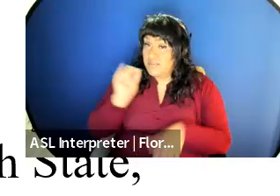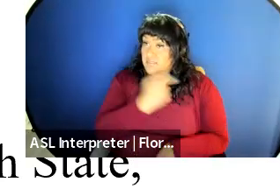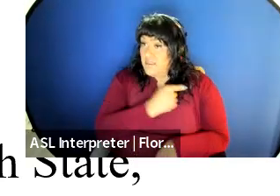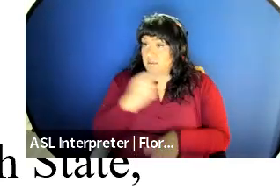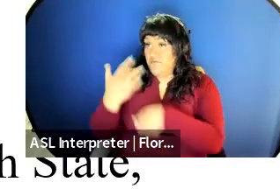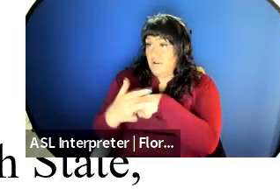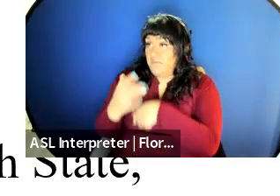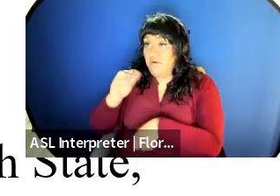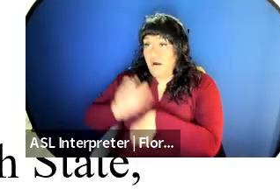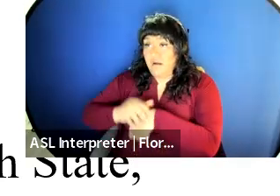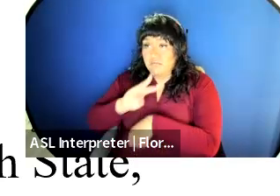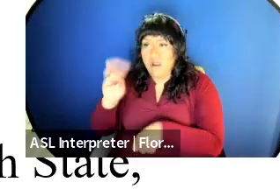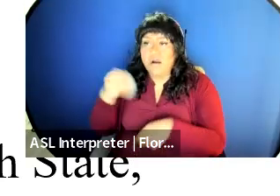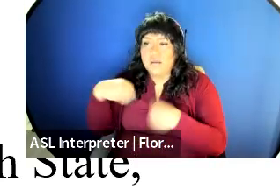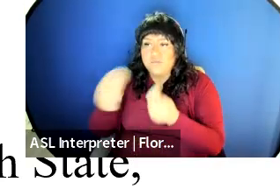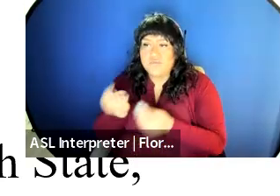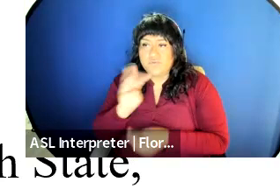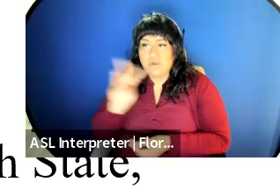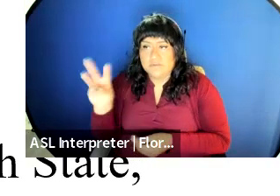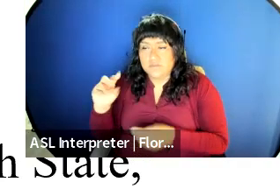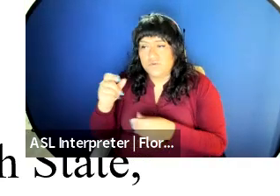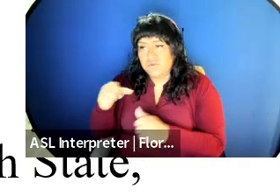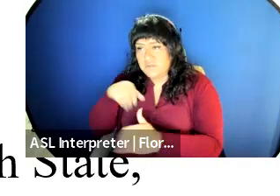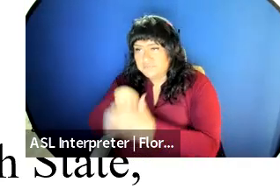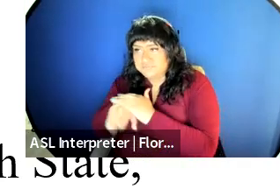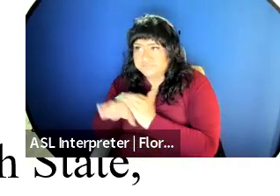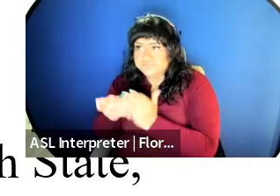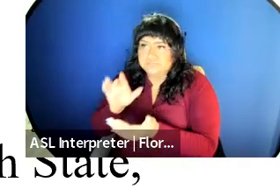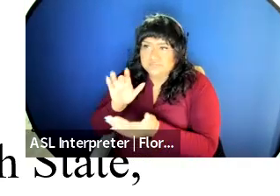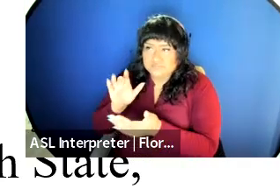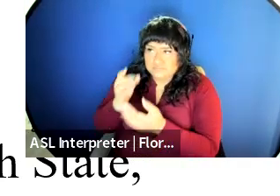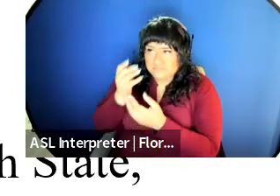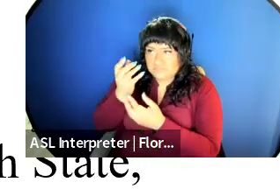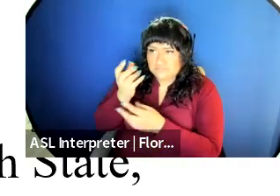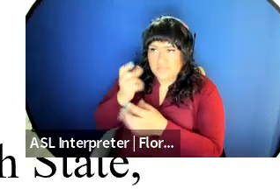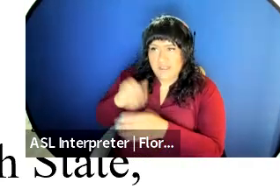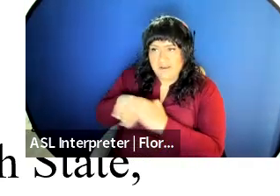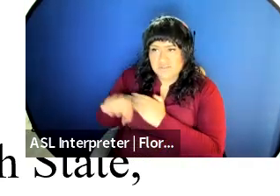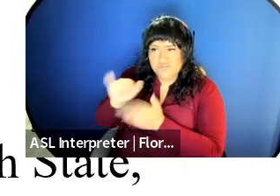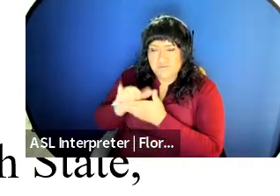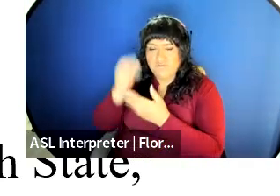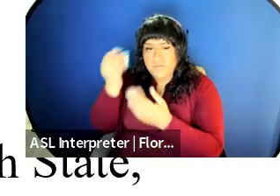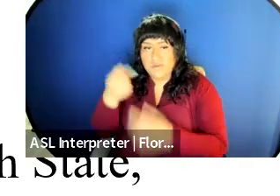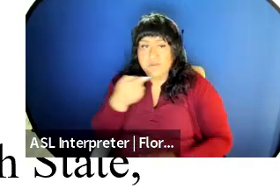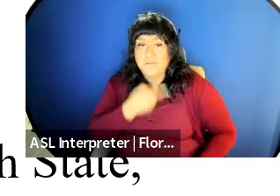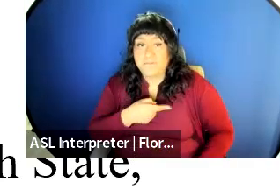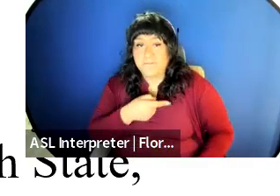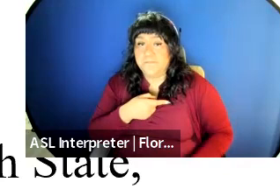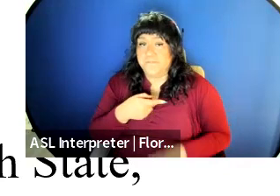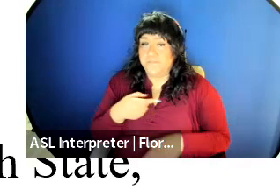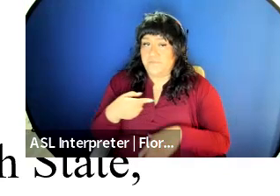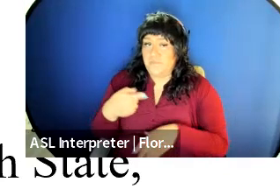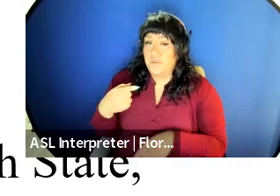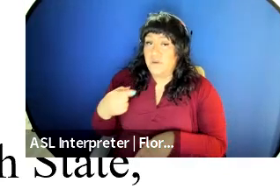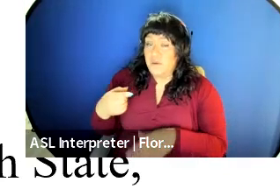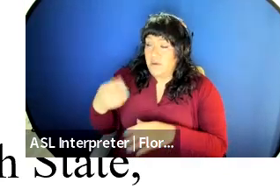touch. That's the title, Trend in Psychiatric Inpatient Capacity, 1970 to 2014. They couldn't get numbers back